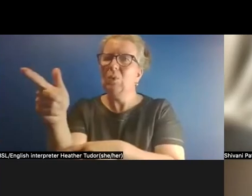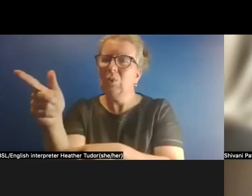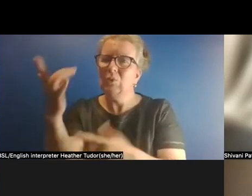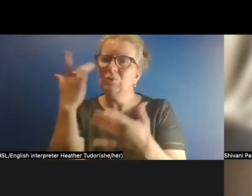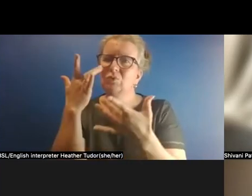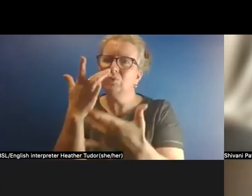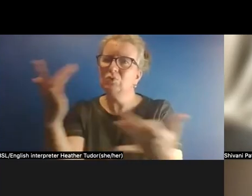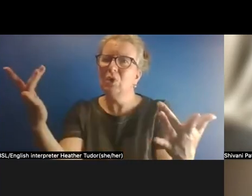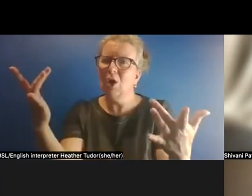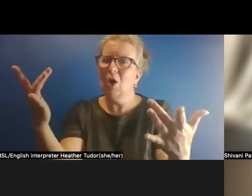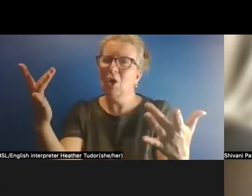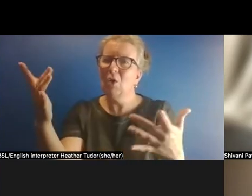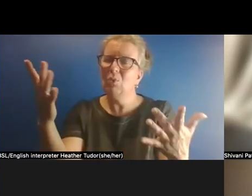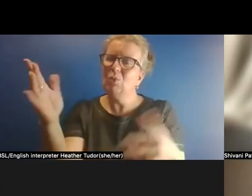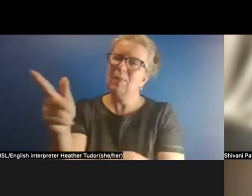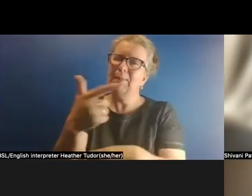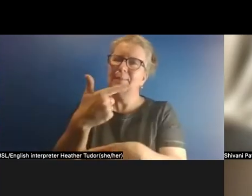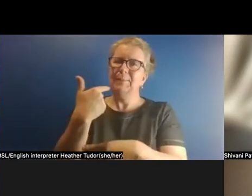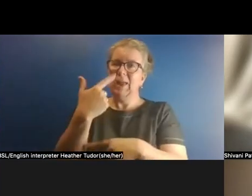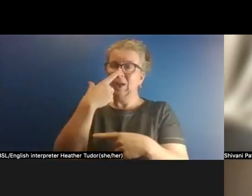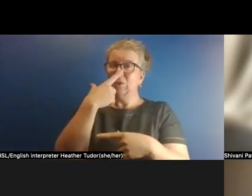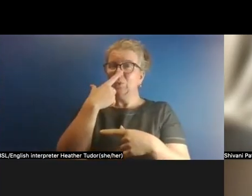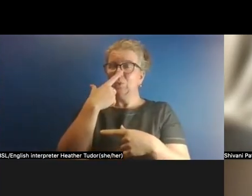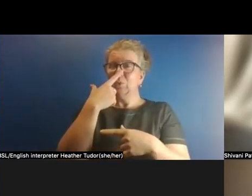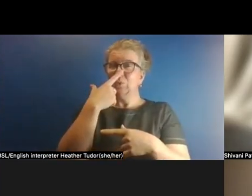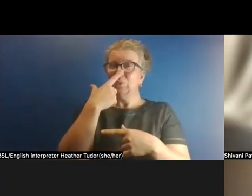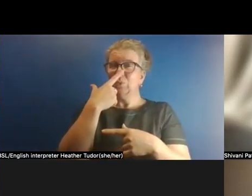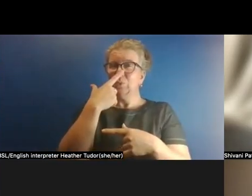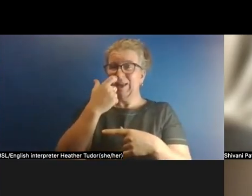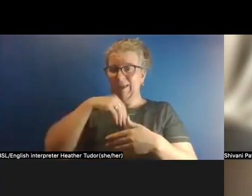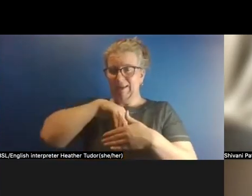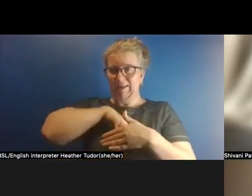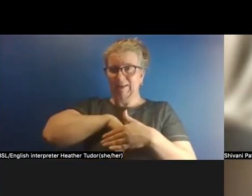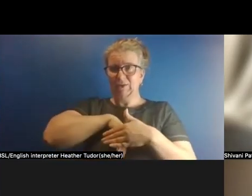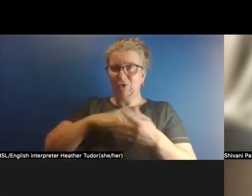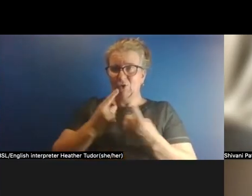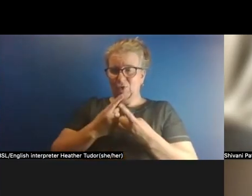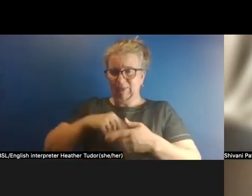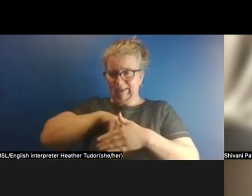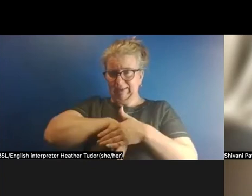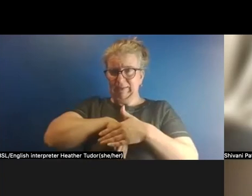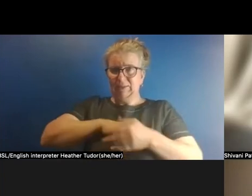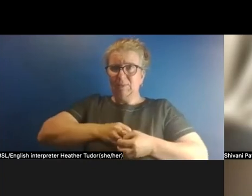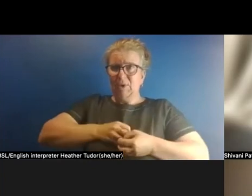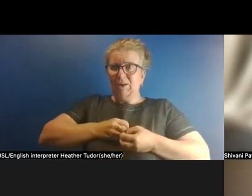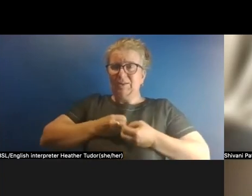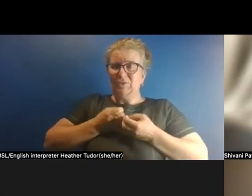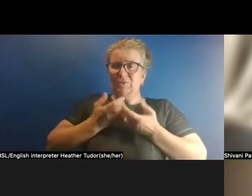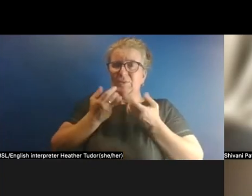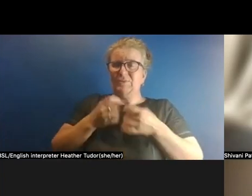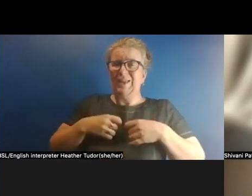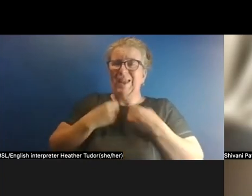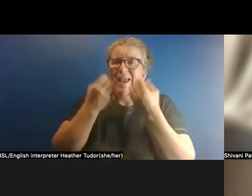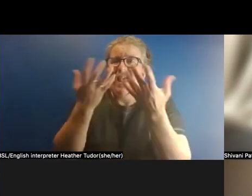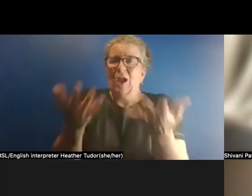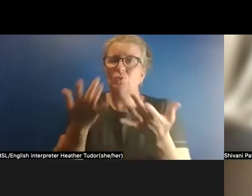or seeing internally and seeing outside was something which allowed me to do that, and especially